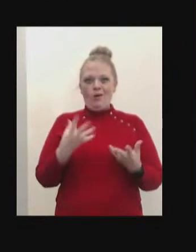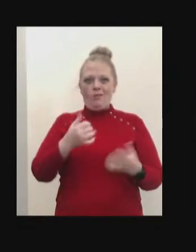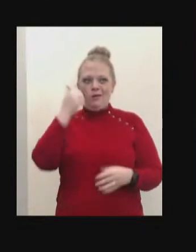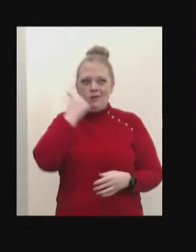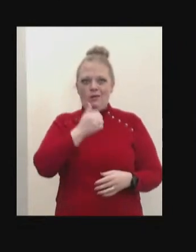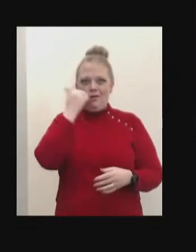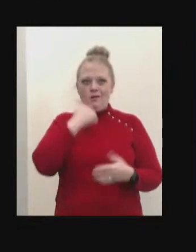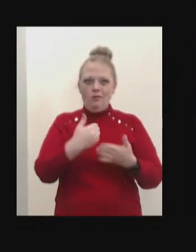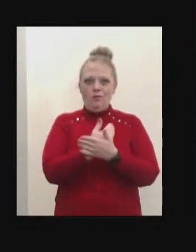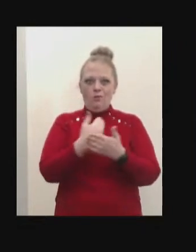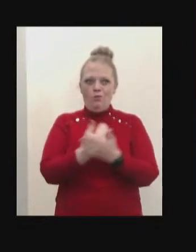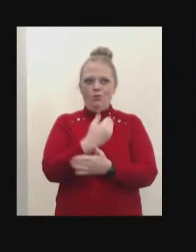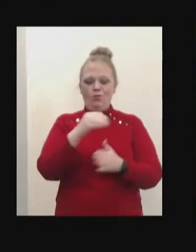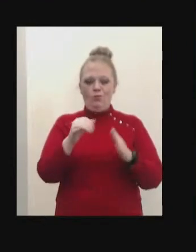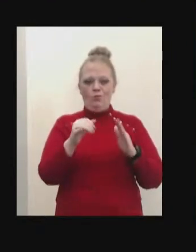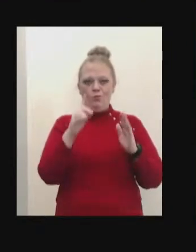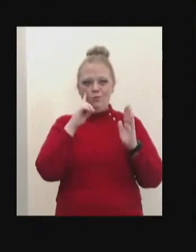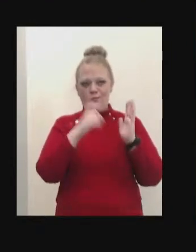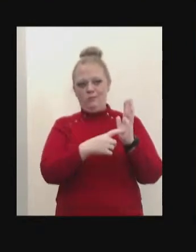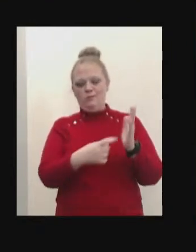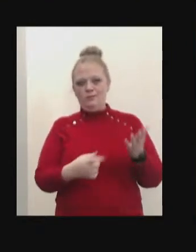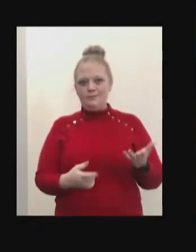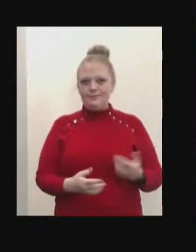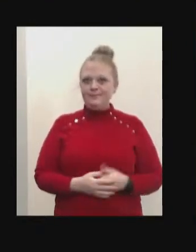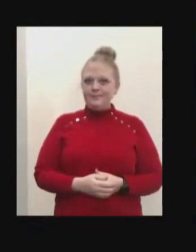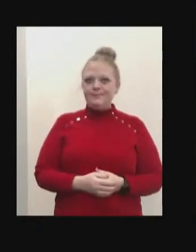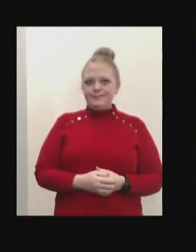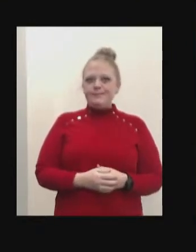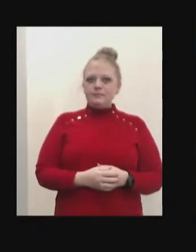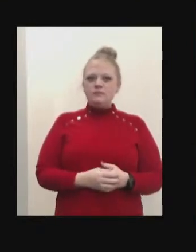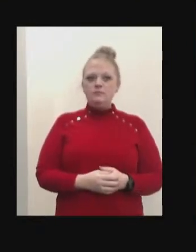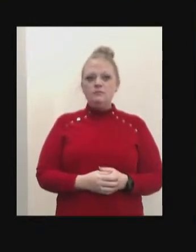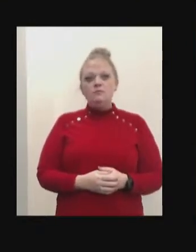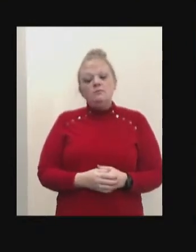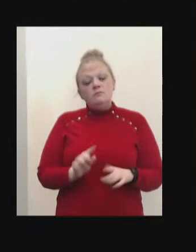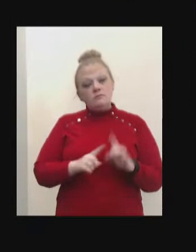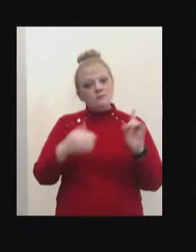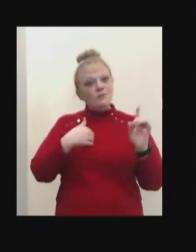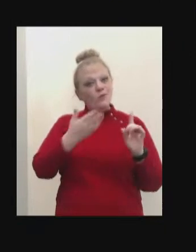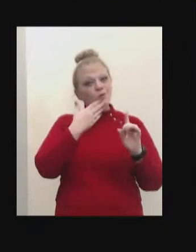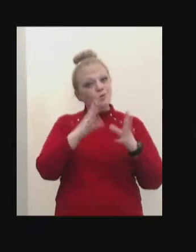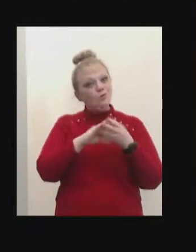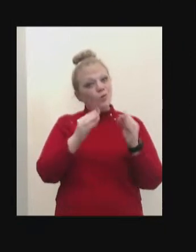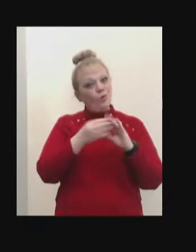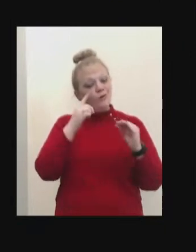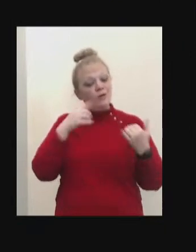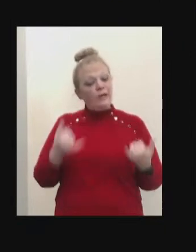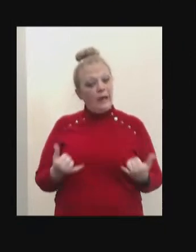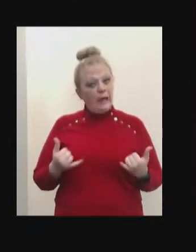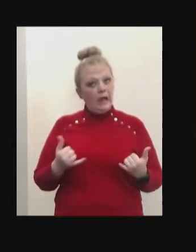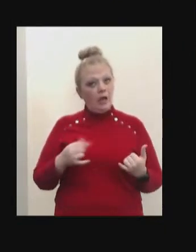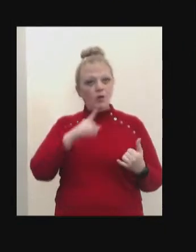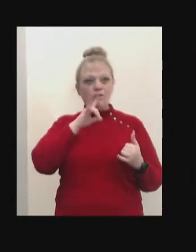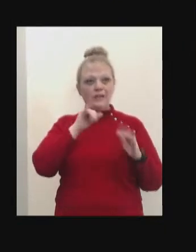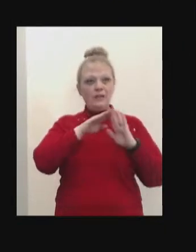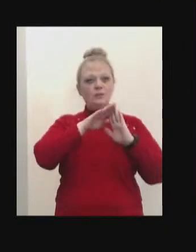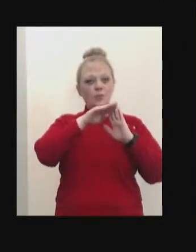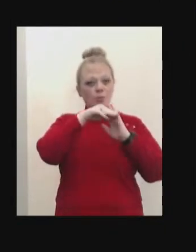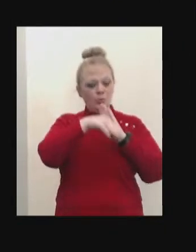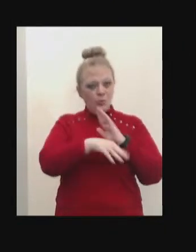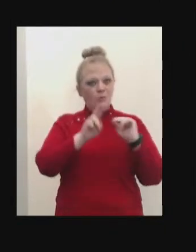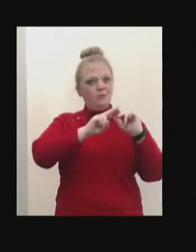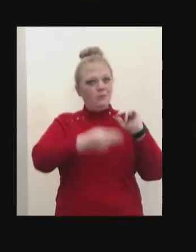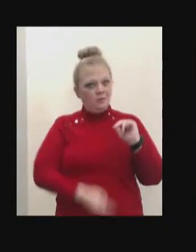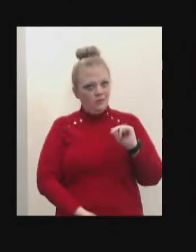being identified. We have at least a good story to tell, at least for now, which is the decline in the cases in